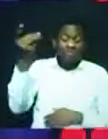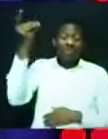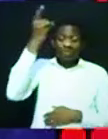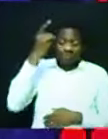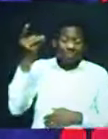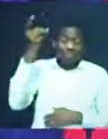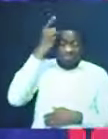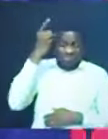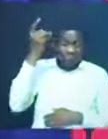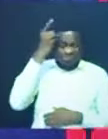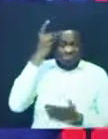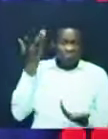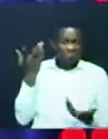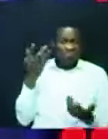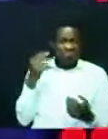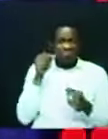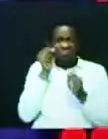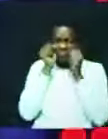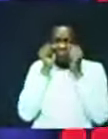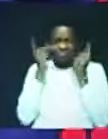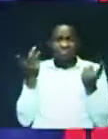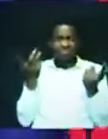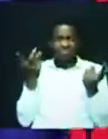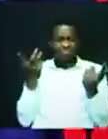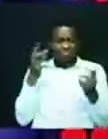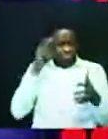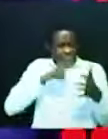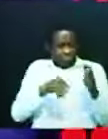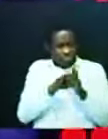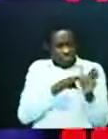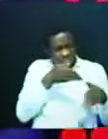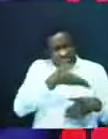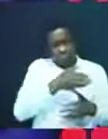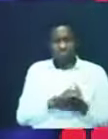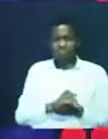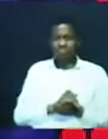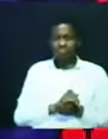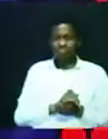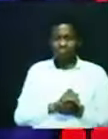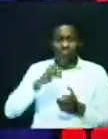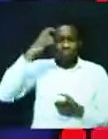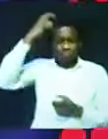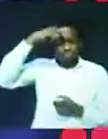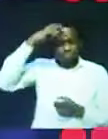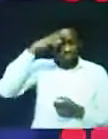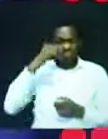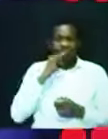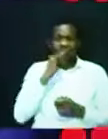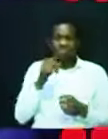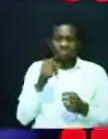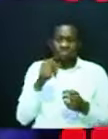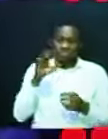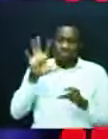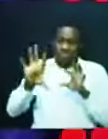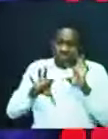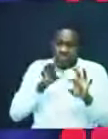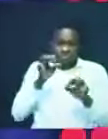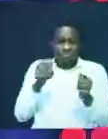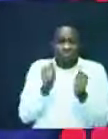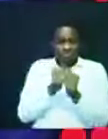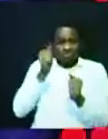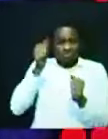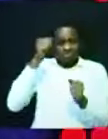ho a ya na emi hu yie pa ko kenkan. Wisdom is a spirit with which we govern or lead well.